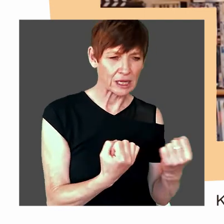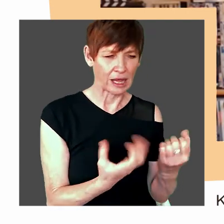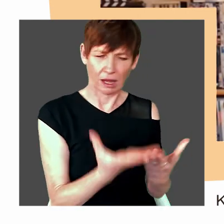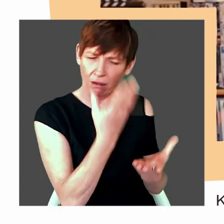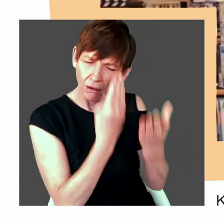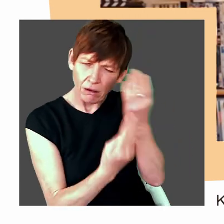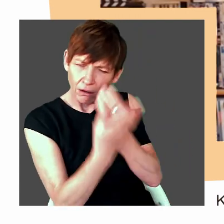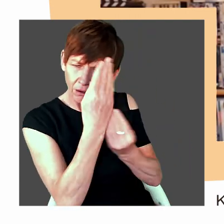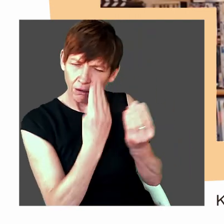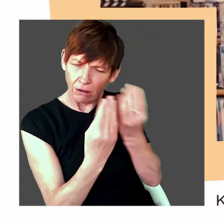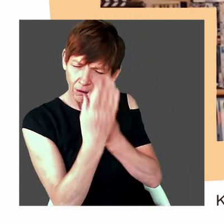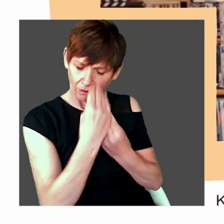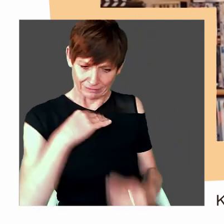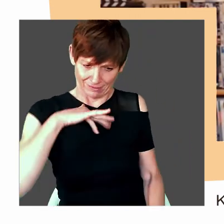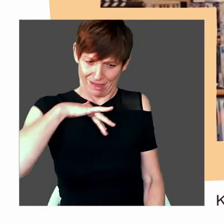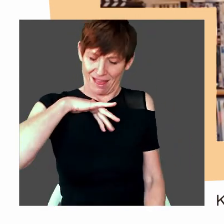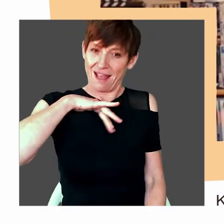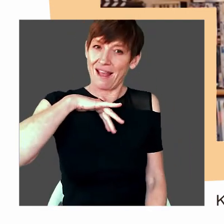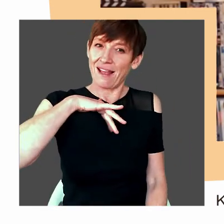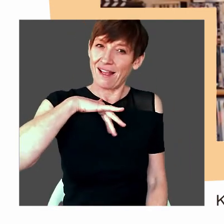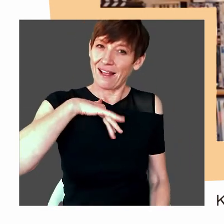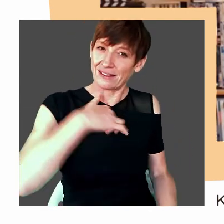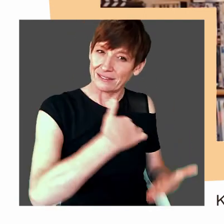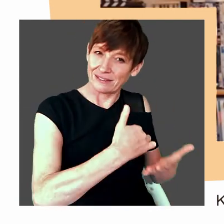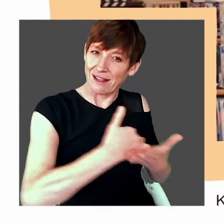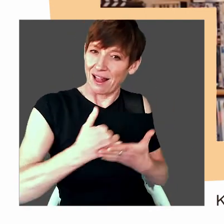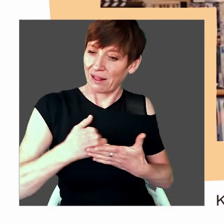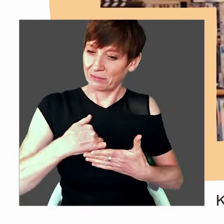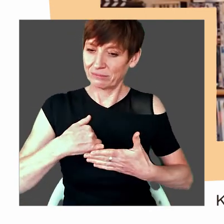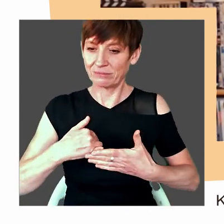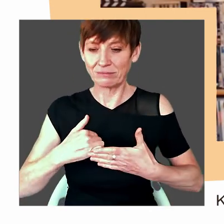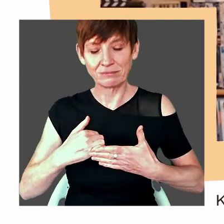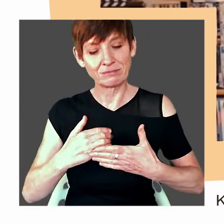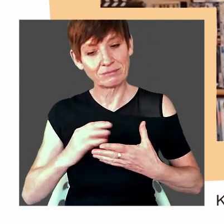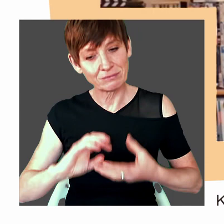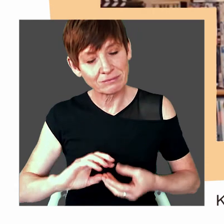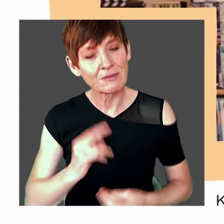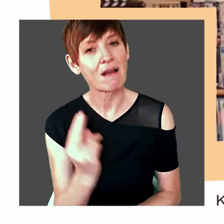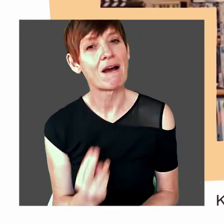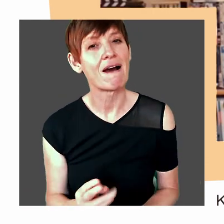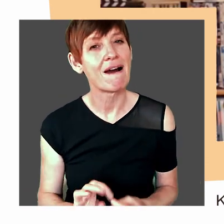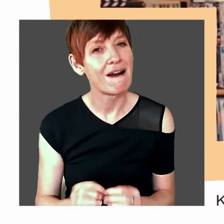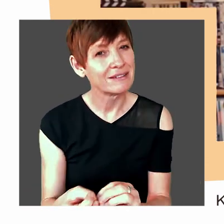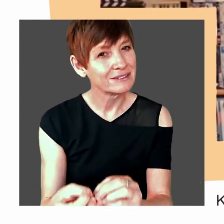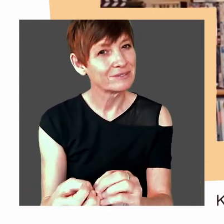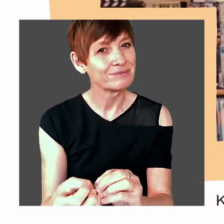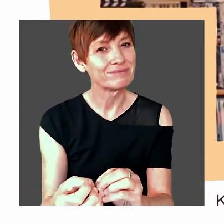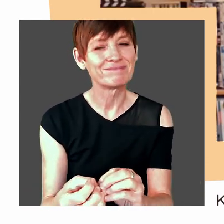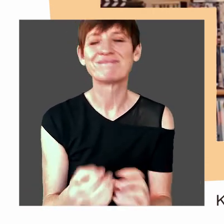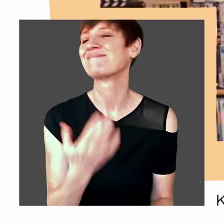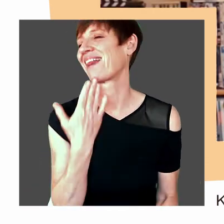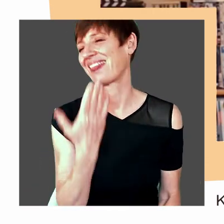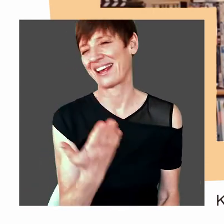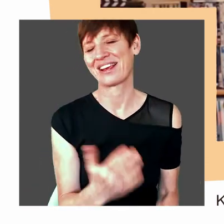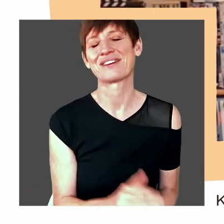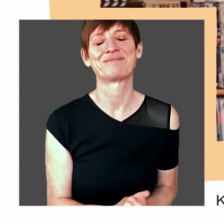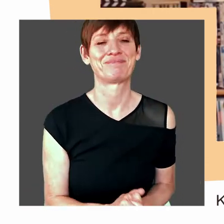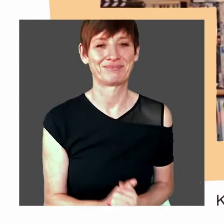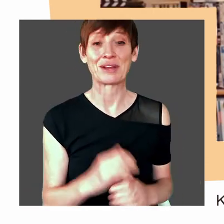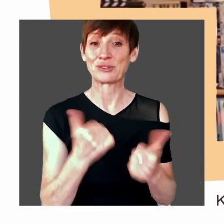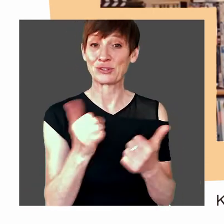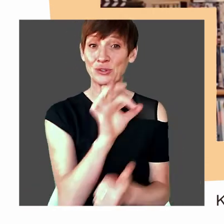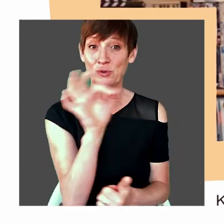boxing strategy to art world as well. Thank you. That was a really good question from Fiona.